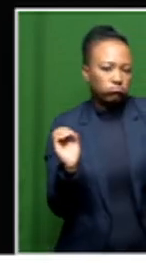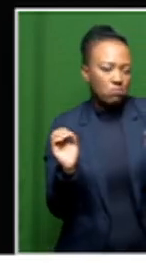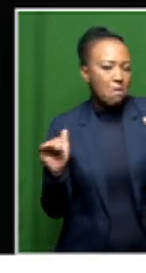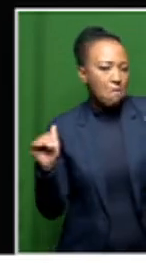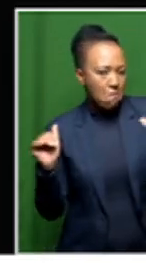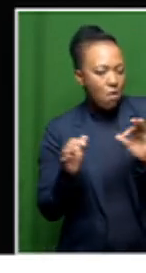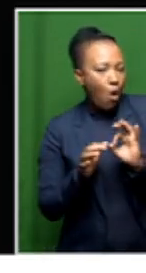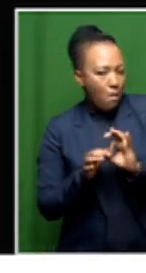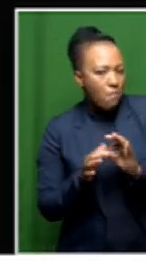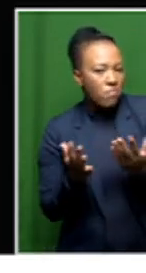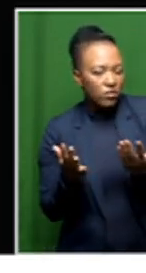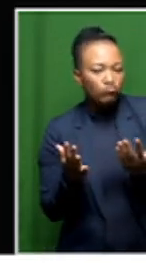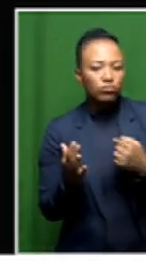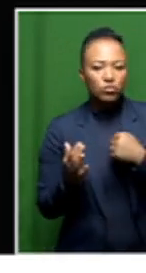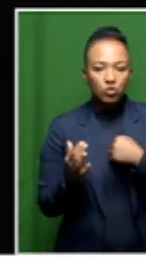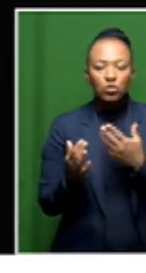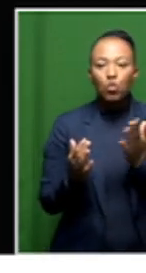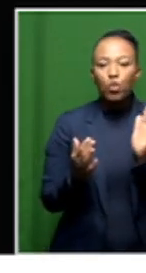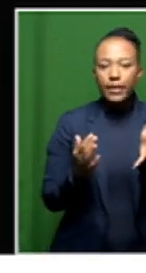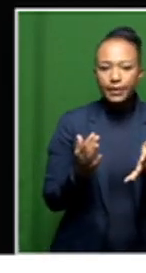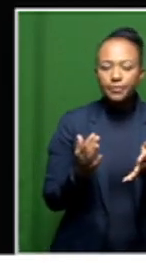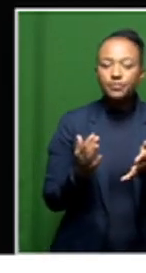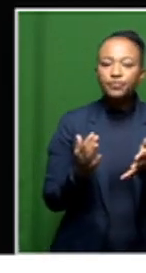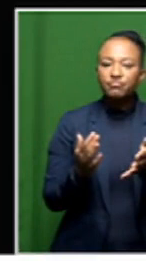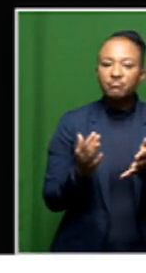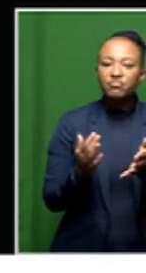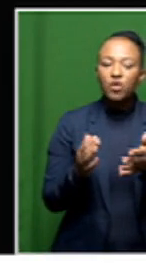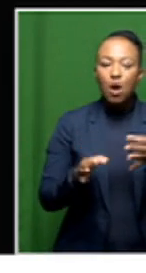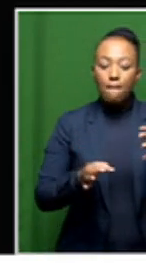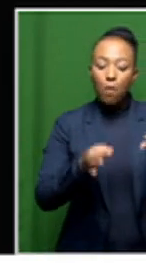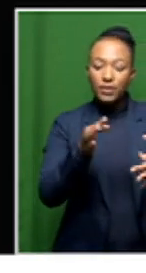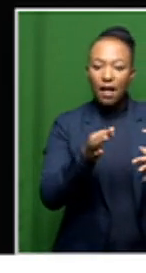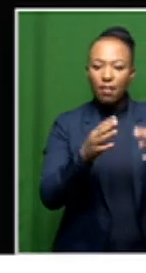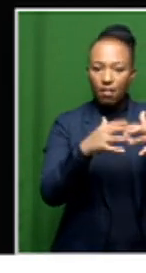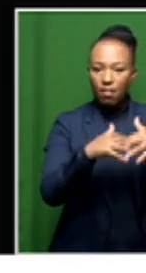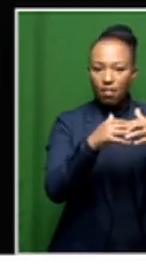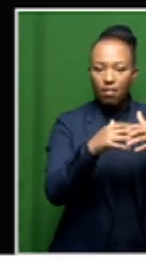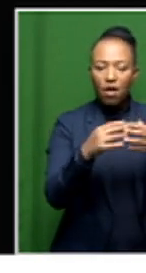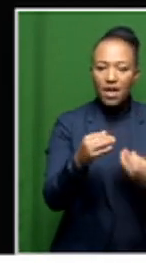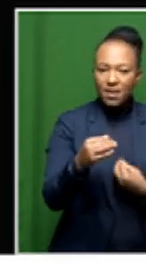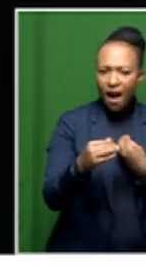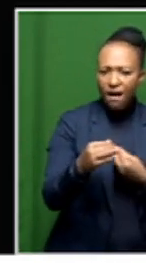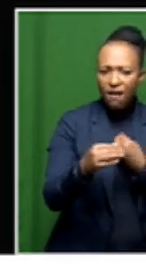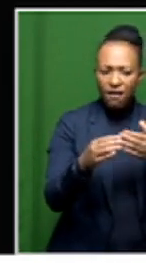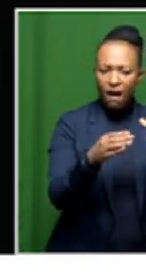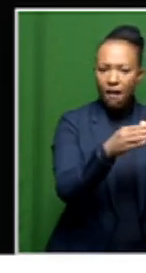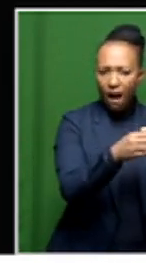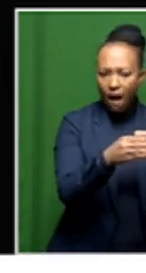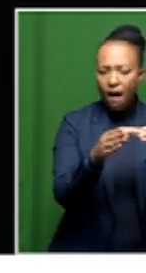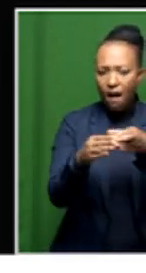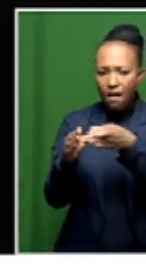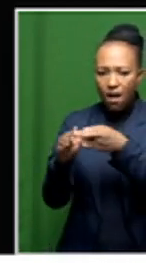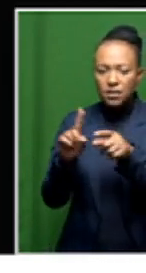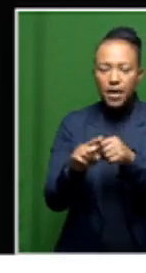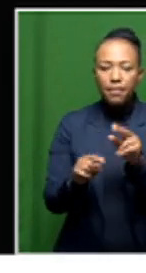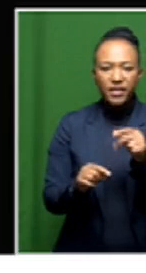be engaging with a cross-section of political formations of young persons, as well as other NGOs